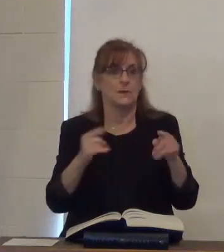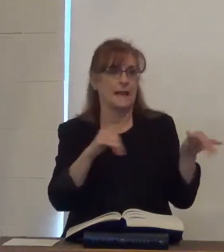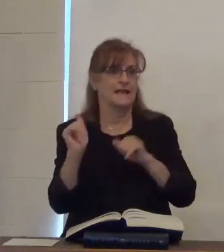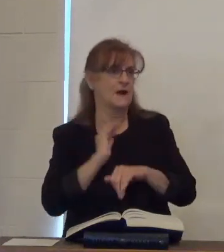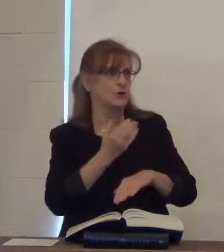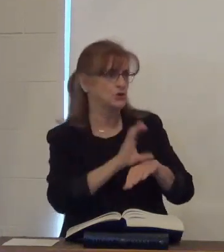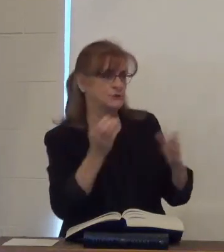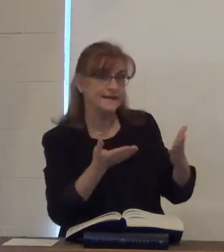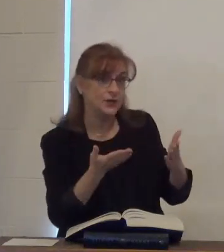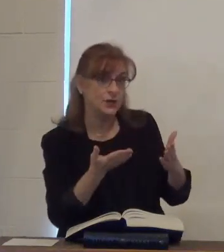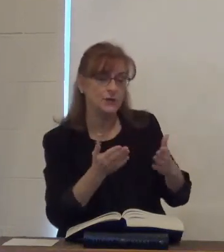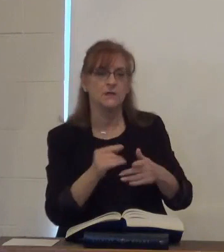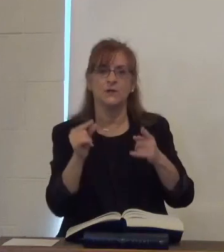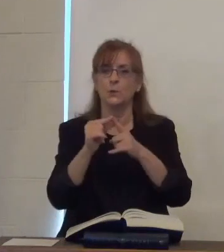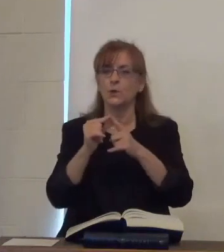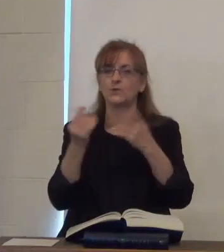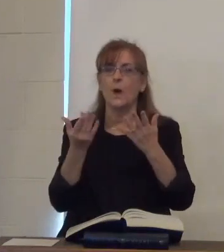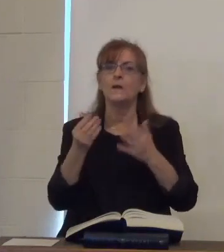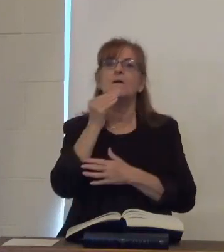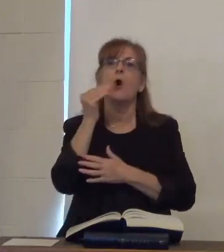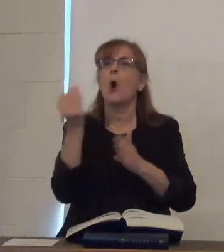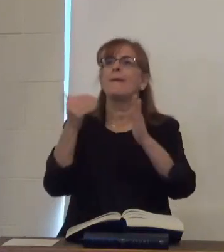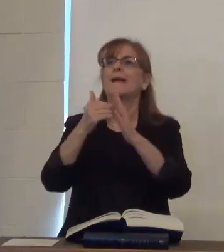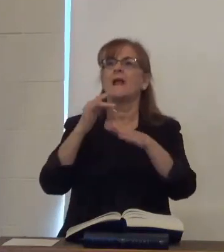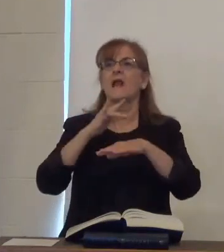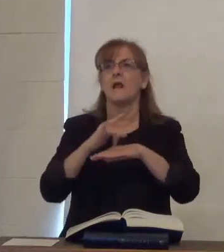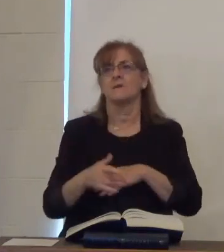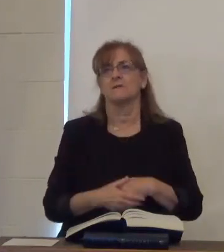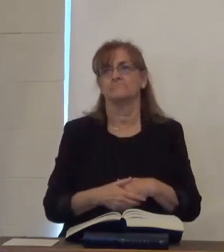church. Those words are "home again empty."